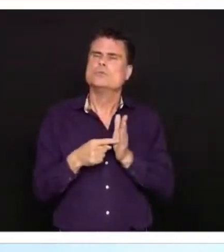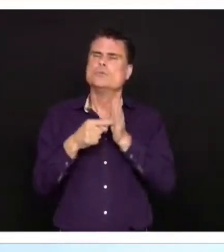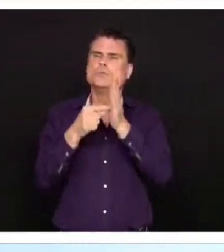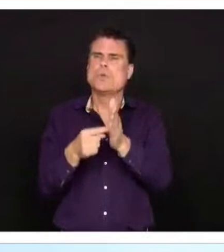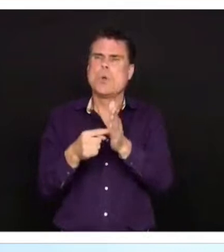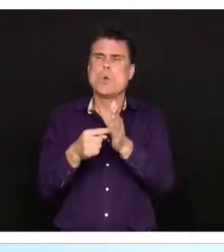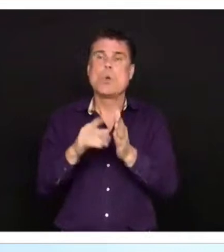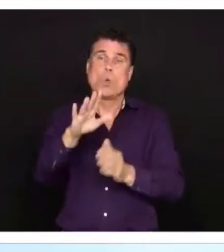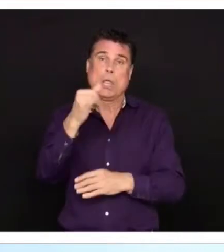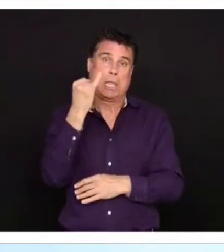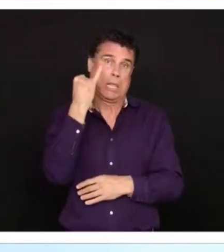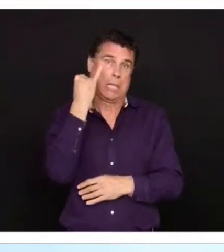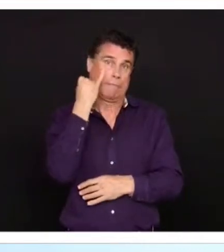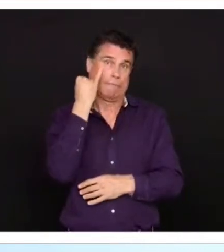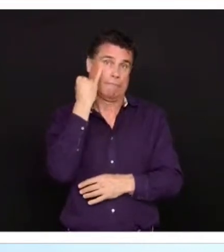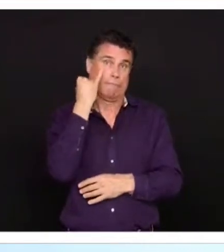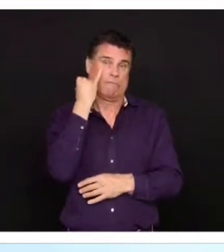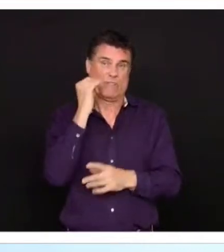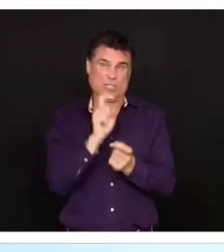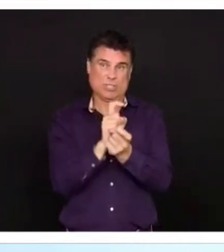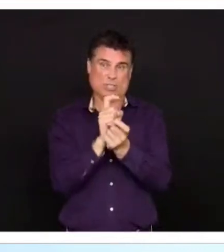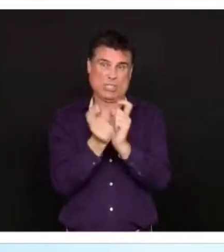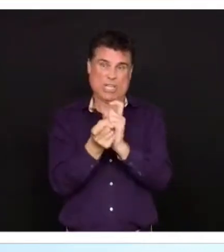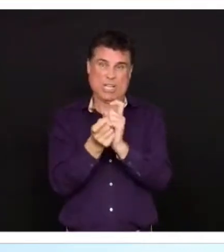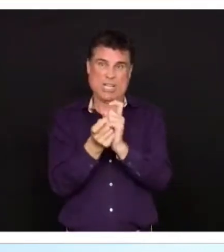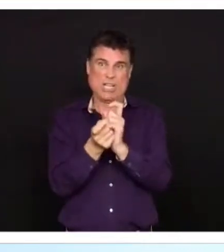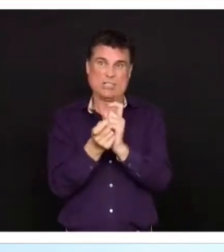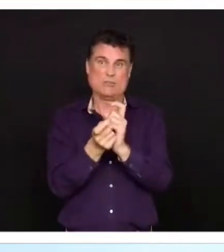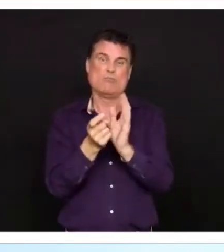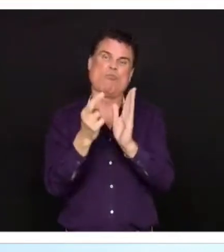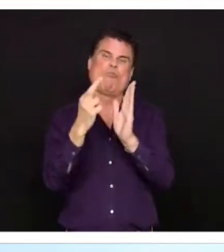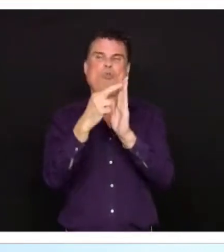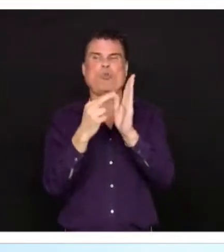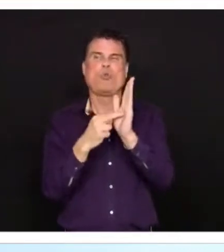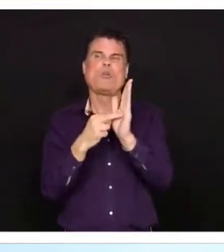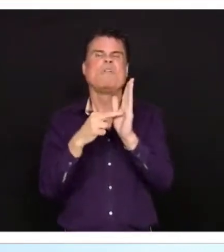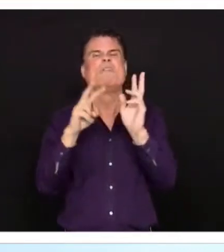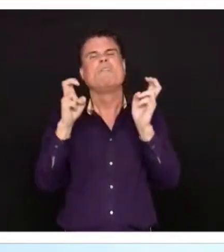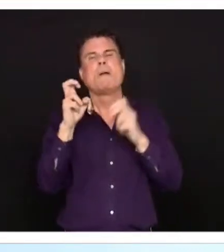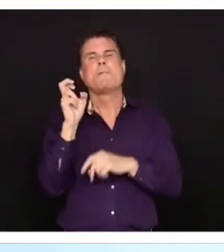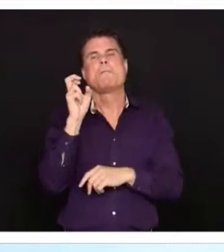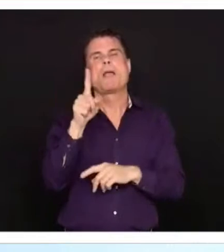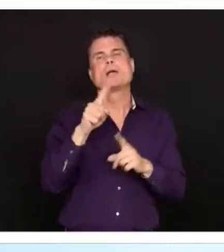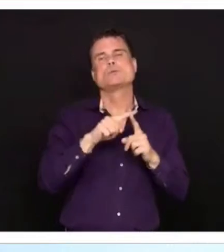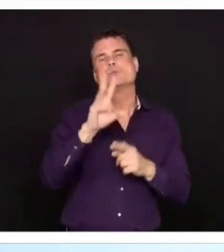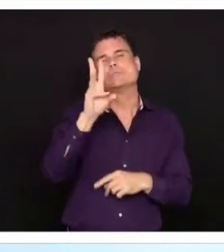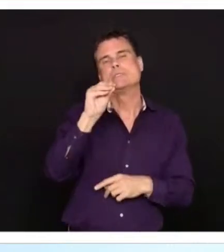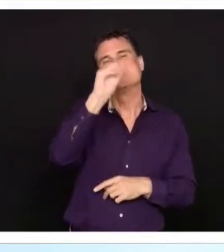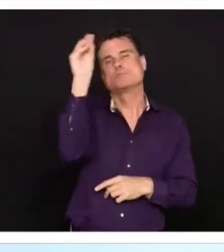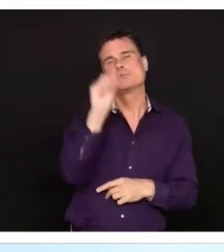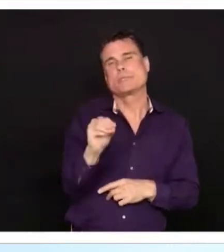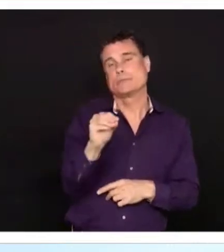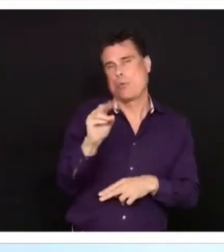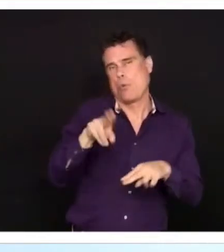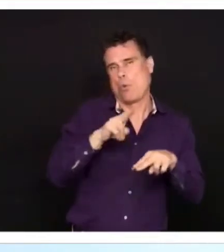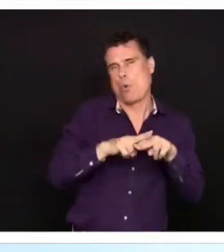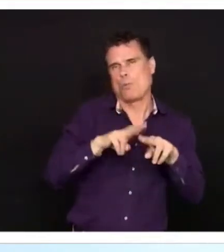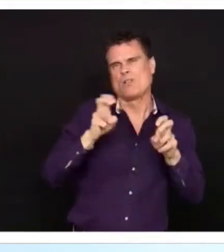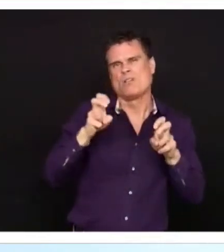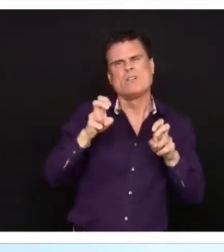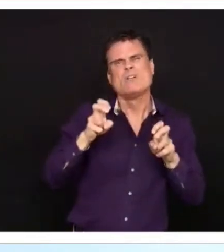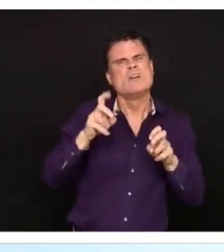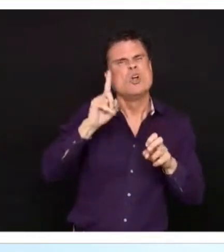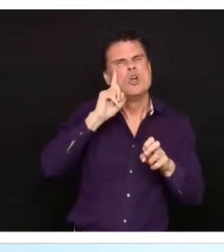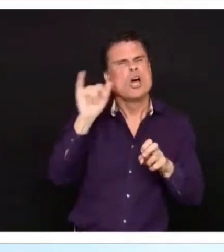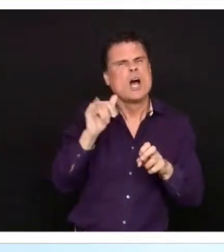regions, such as the Vancouver Island Health Authority, the cases were imported. Have you given any consideration to